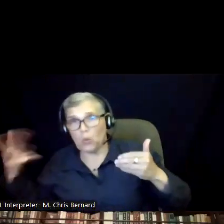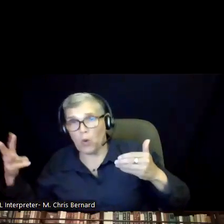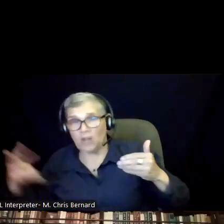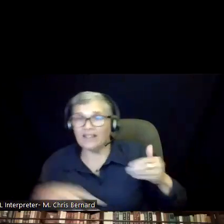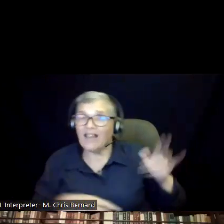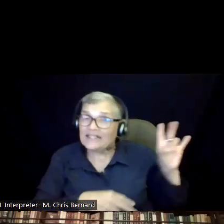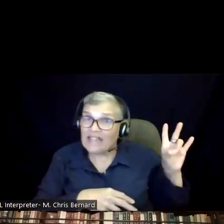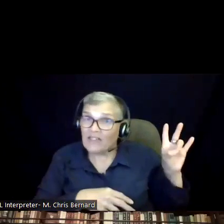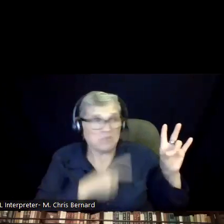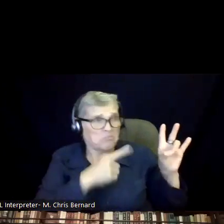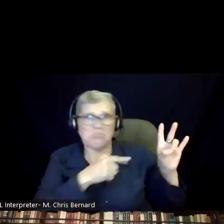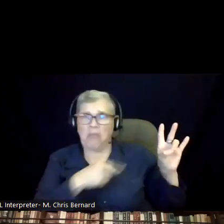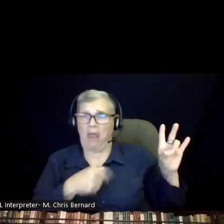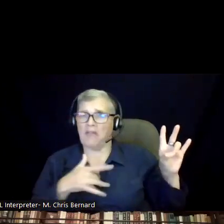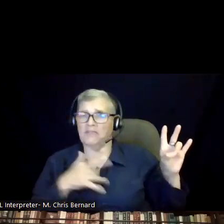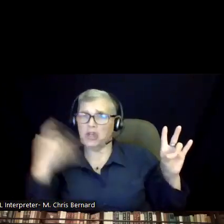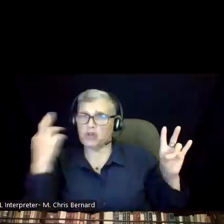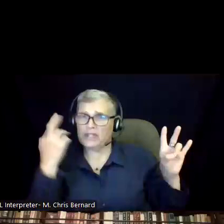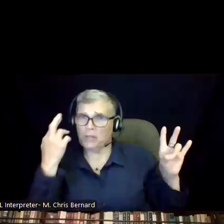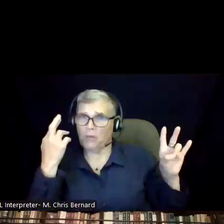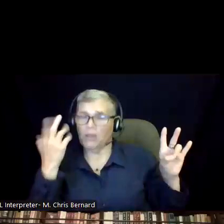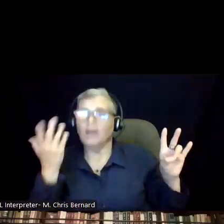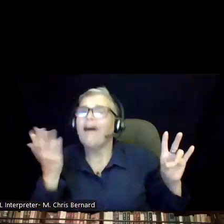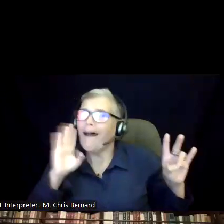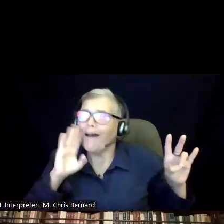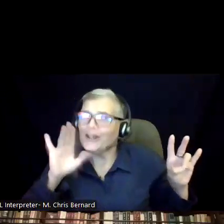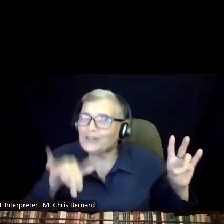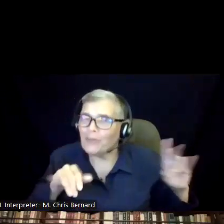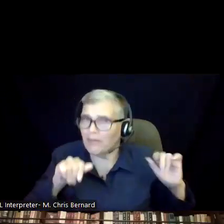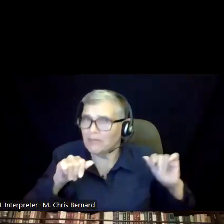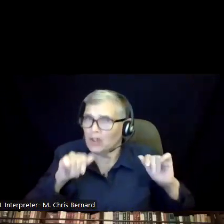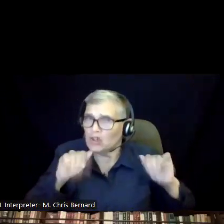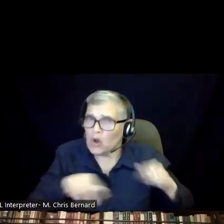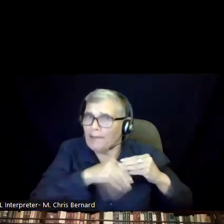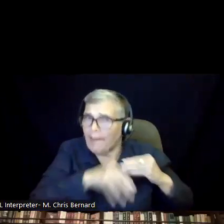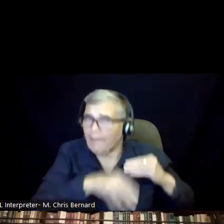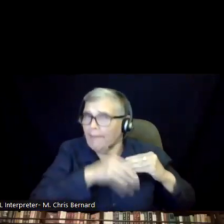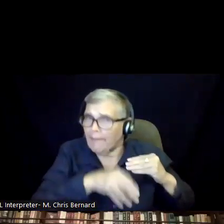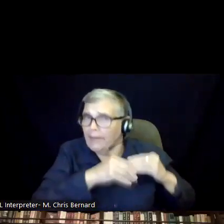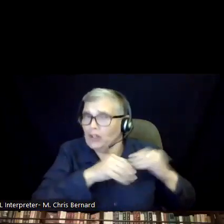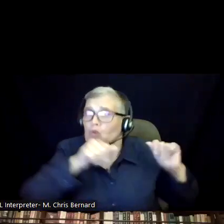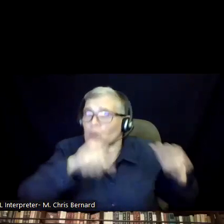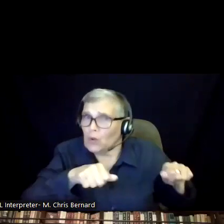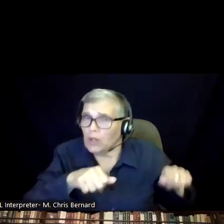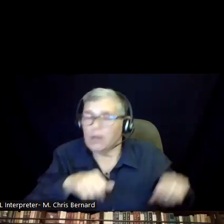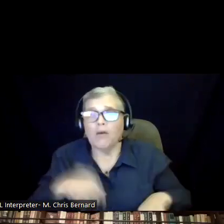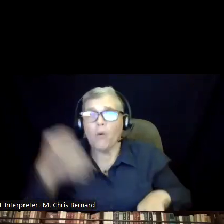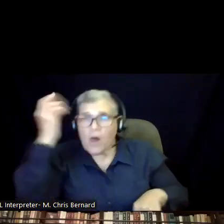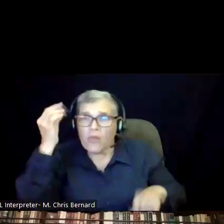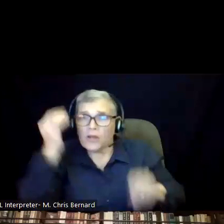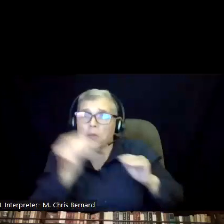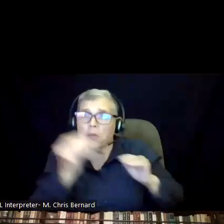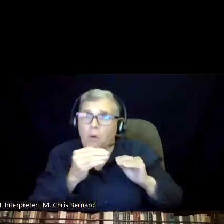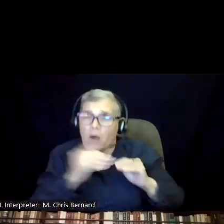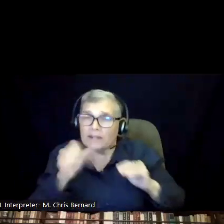reasonable. Sure, there are other things that we could or ought to add to the model, or at least think about. It's silent on habitat.